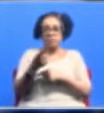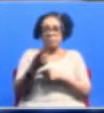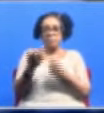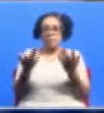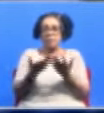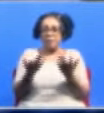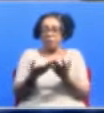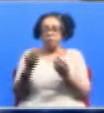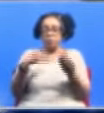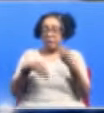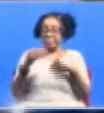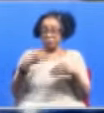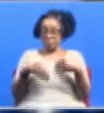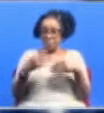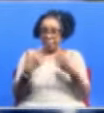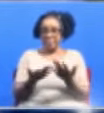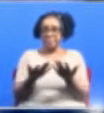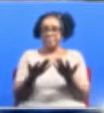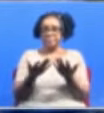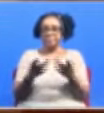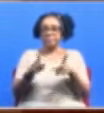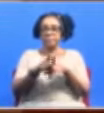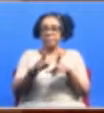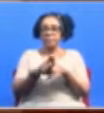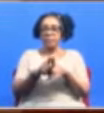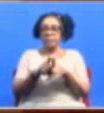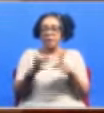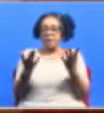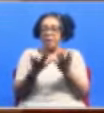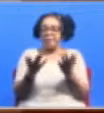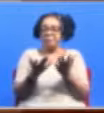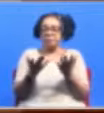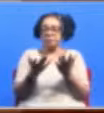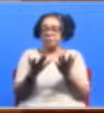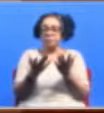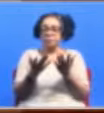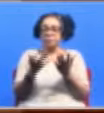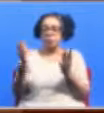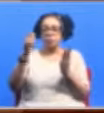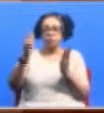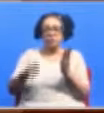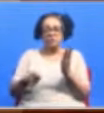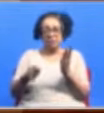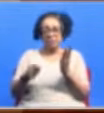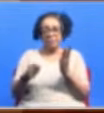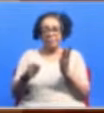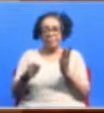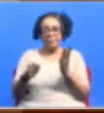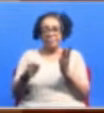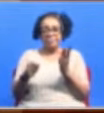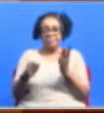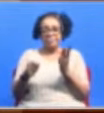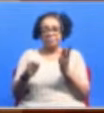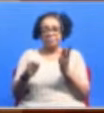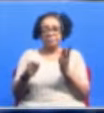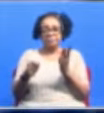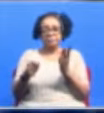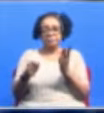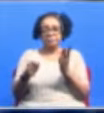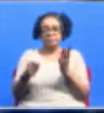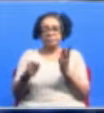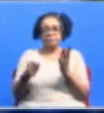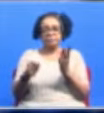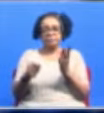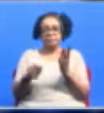is, how, the judiciary, will be very active player